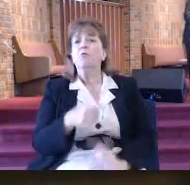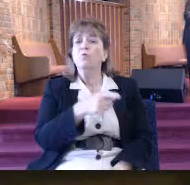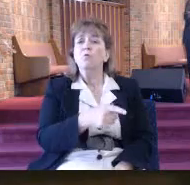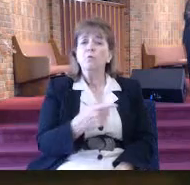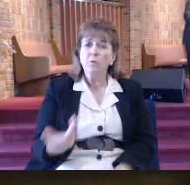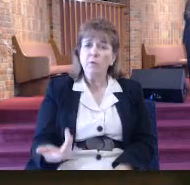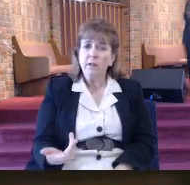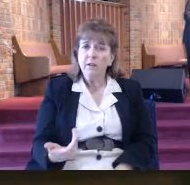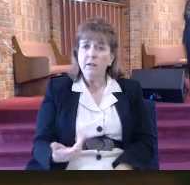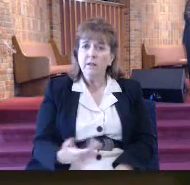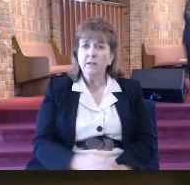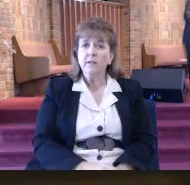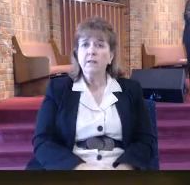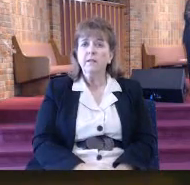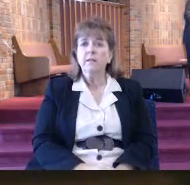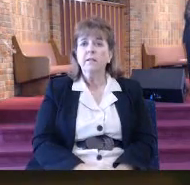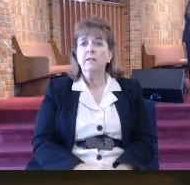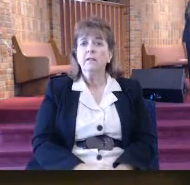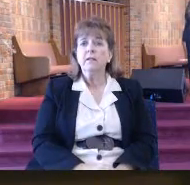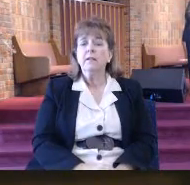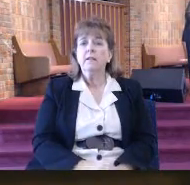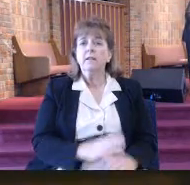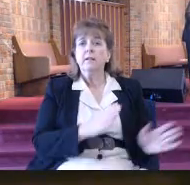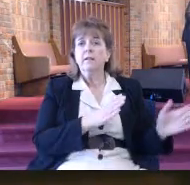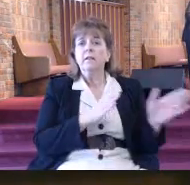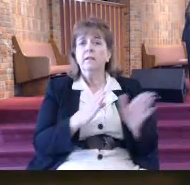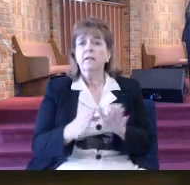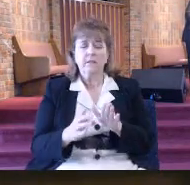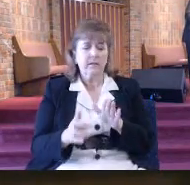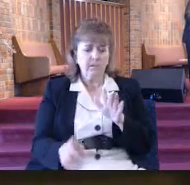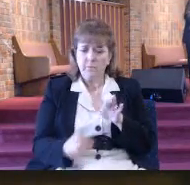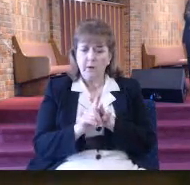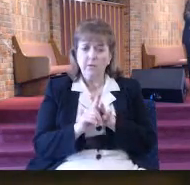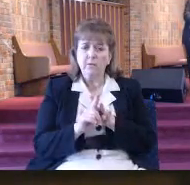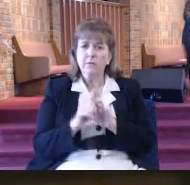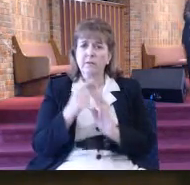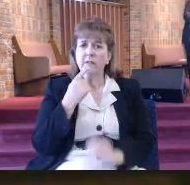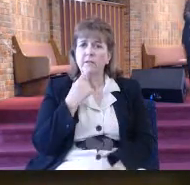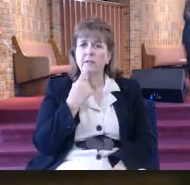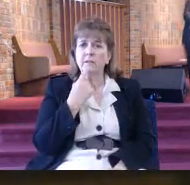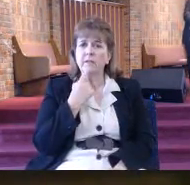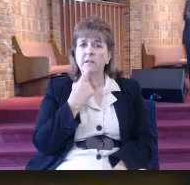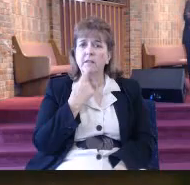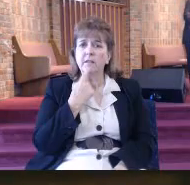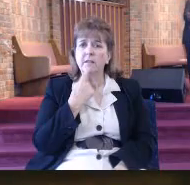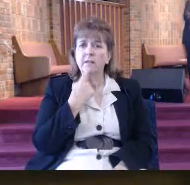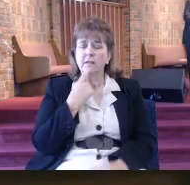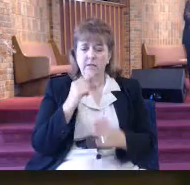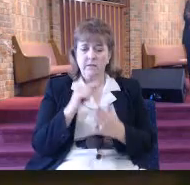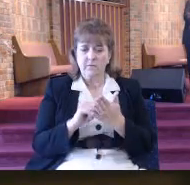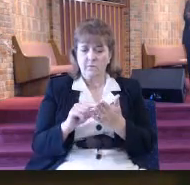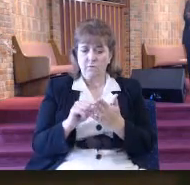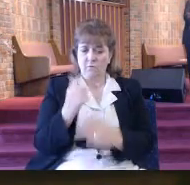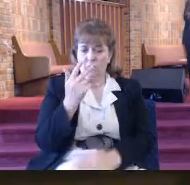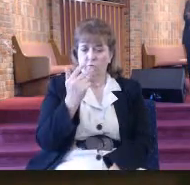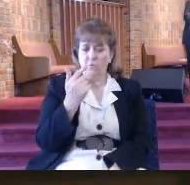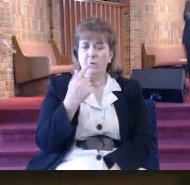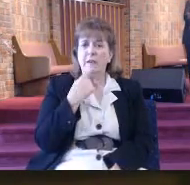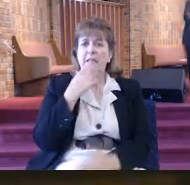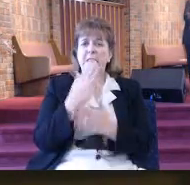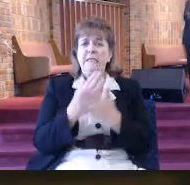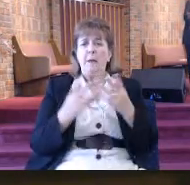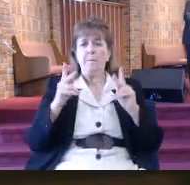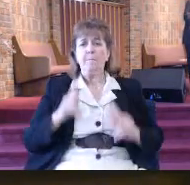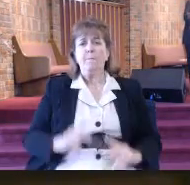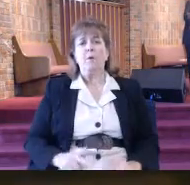And then one pops out. The 13th verse said, "Then one from the crowd